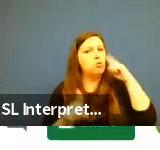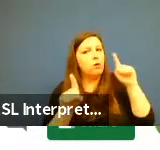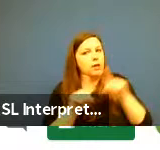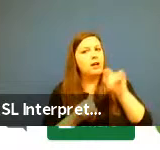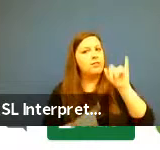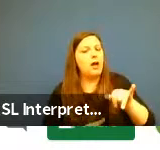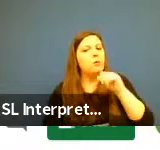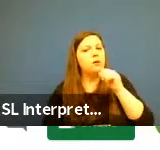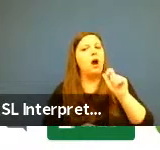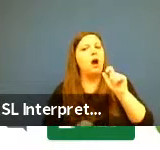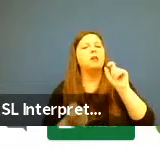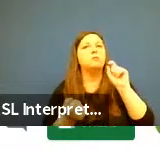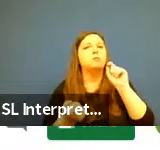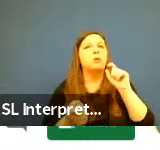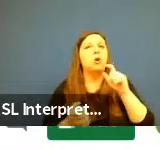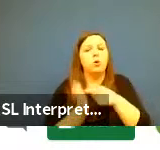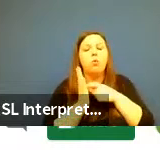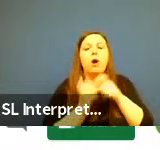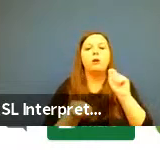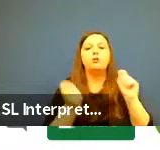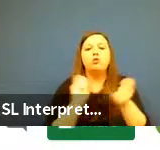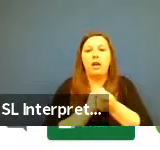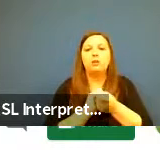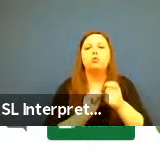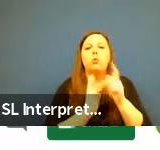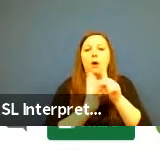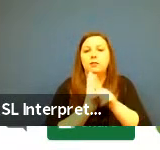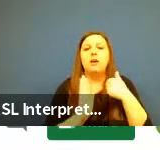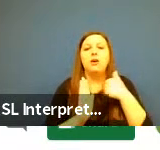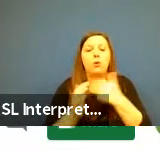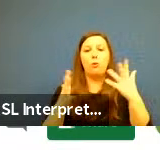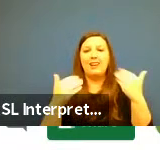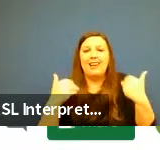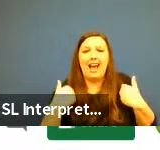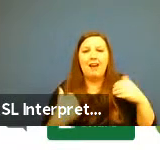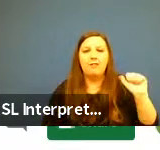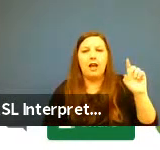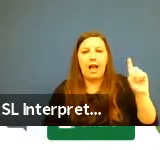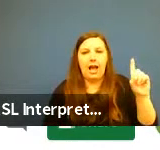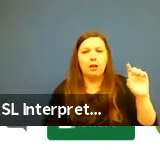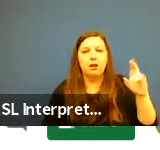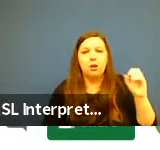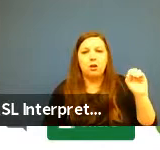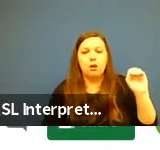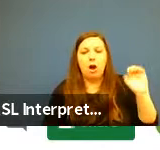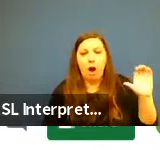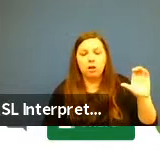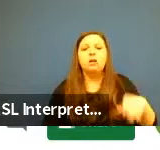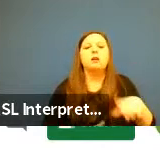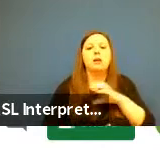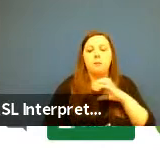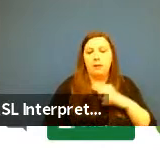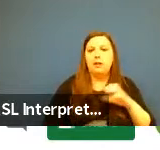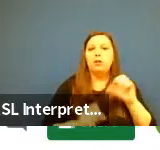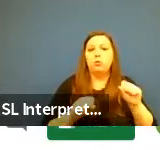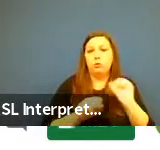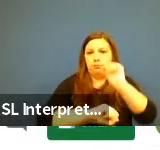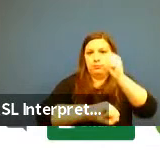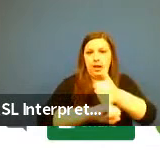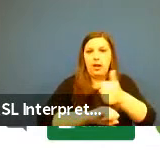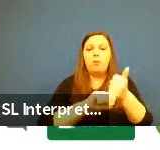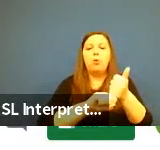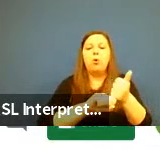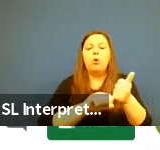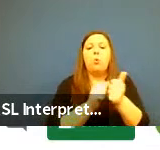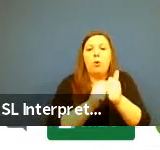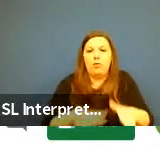We have ad hoc committees in our policy already. So you could create an ad hoc committee without having to create a new committee formally. But